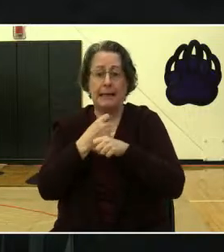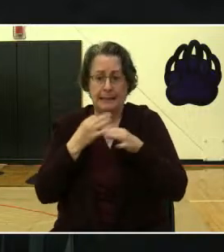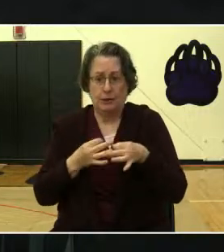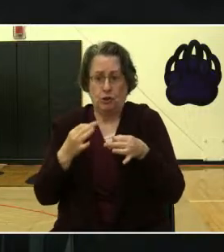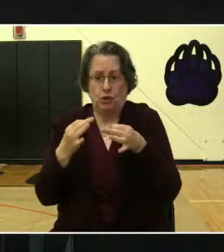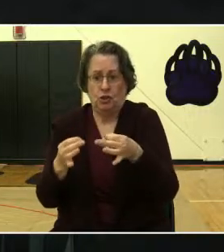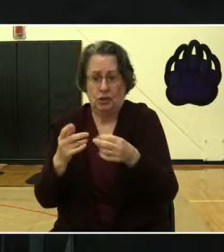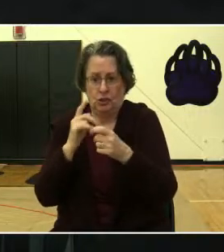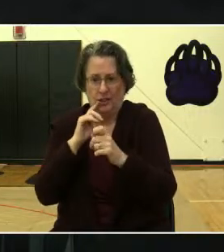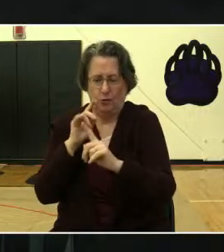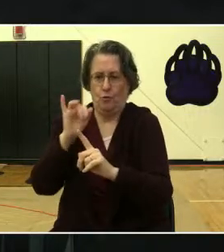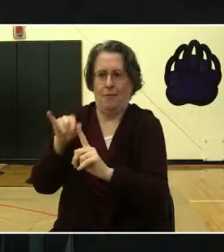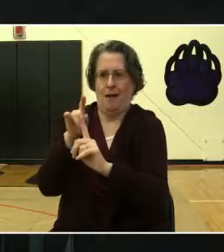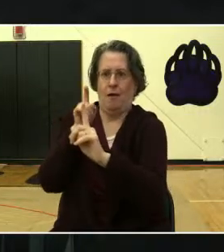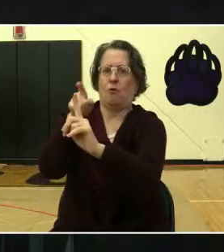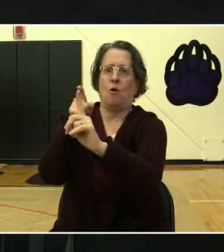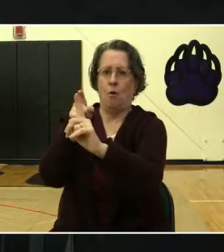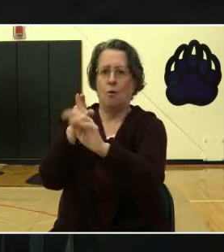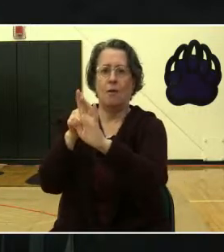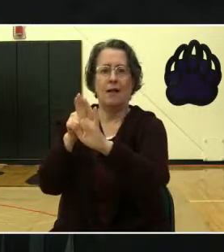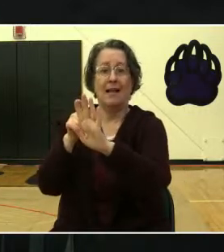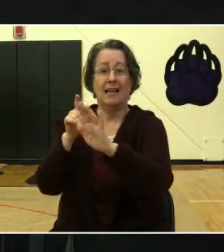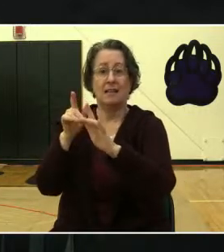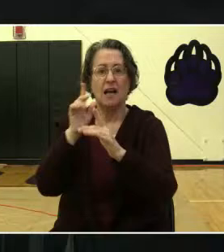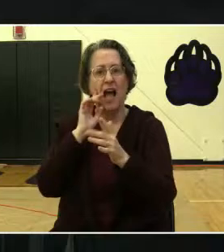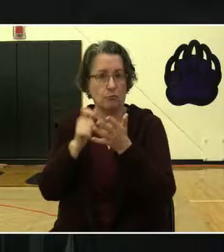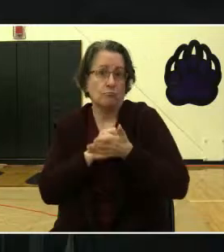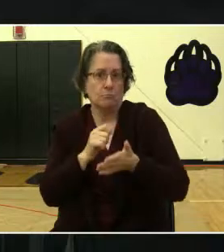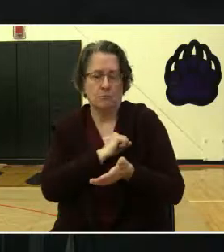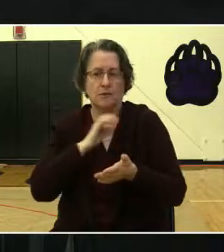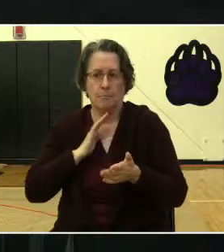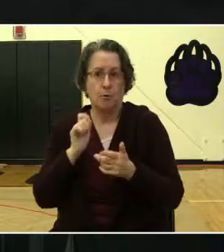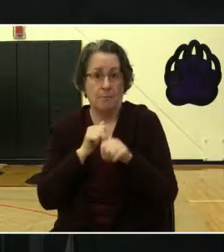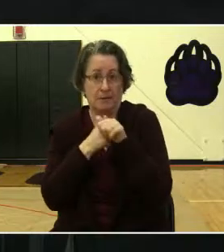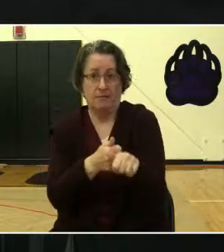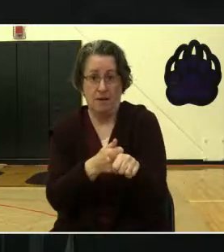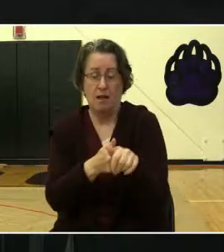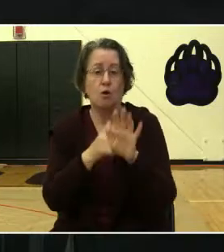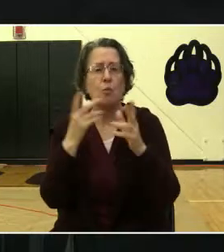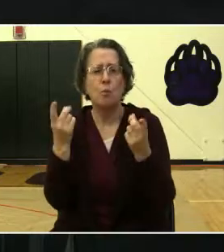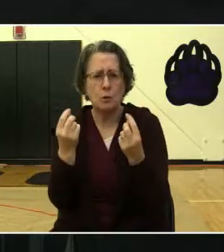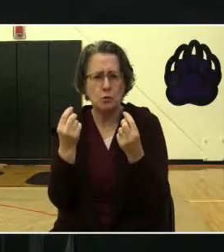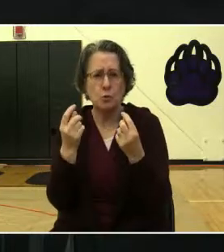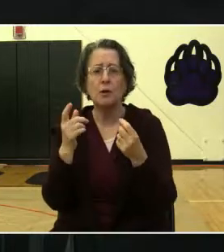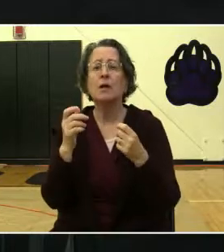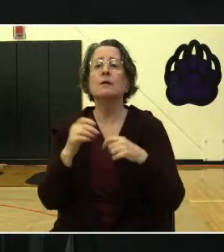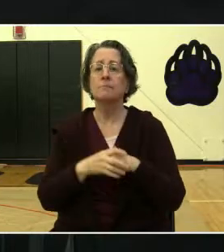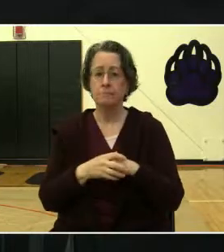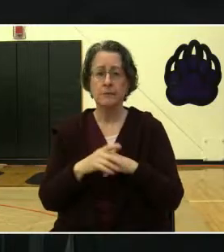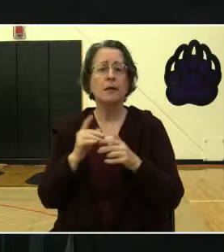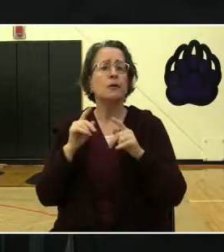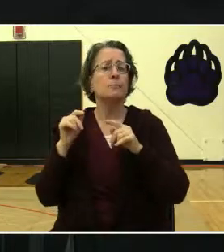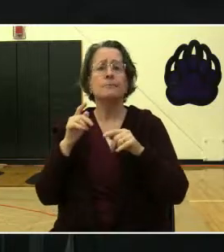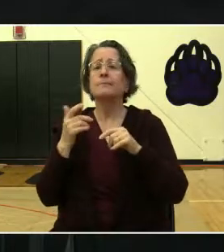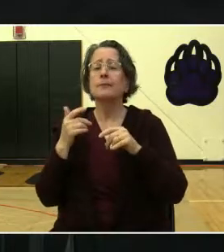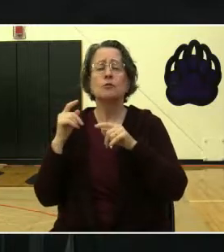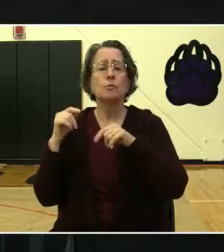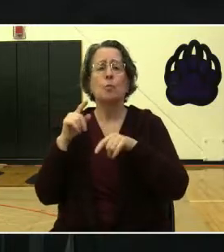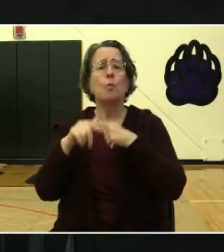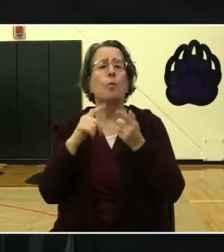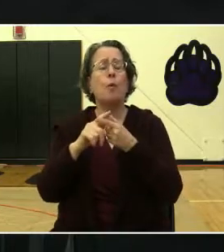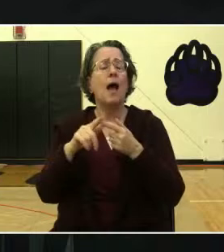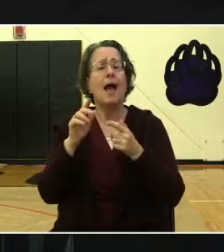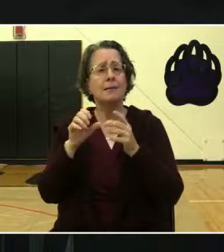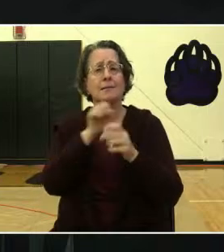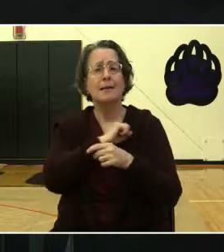a binding action one would approach the select board during budget season and request for